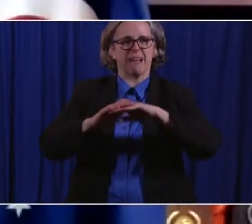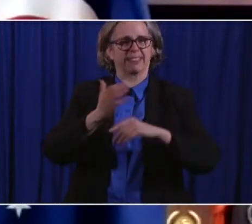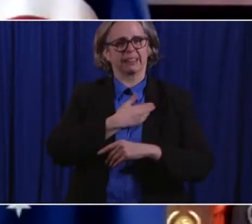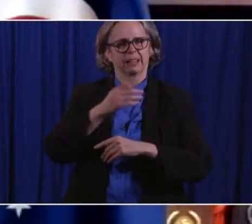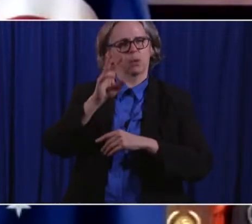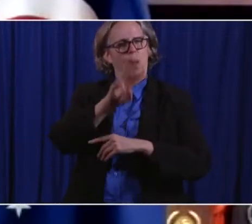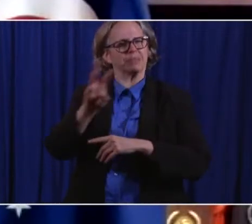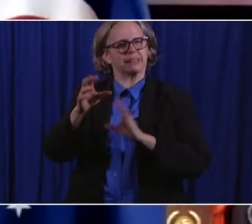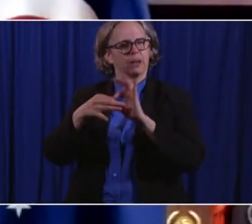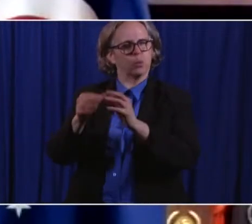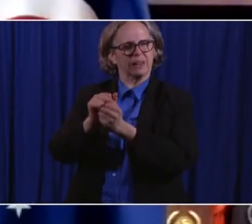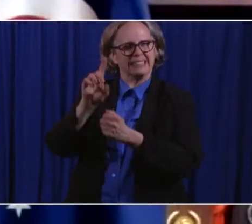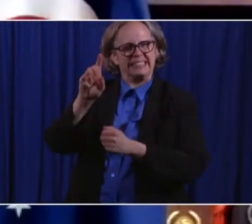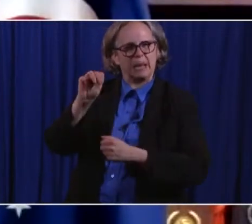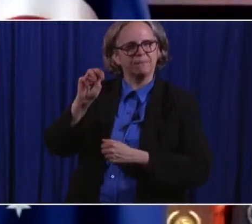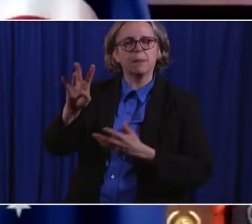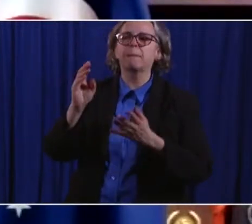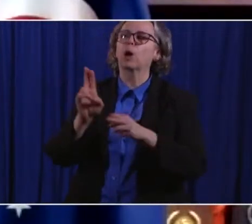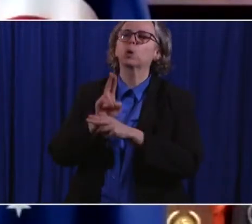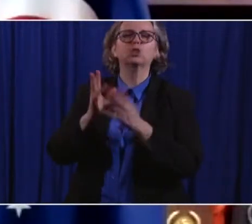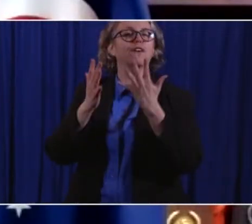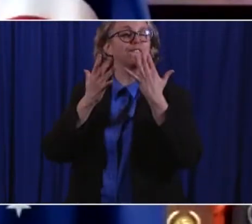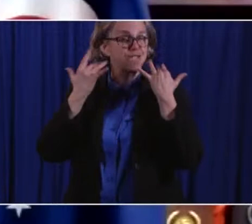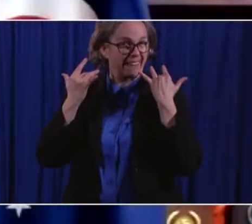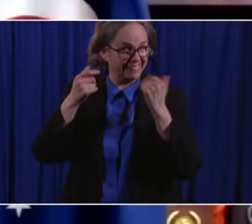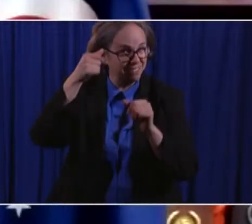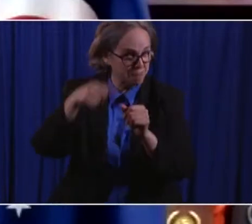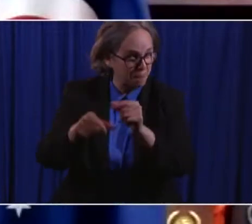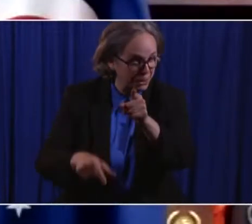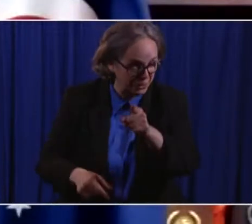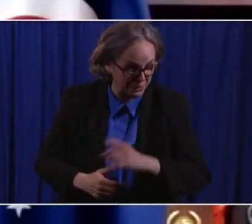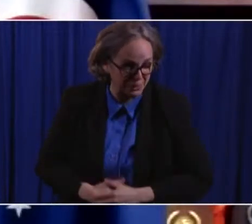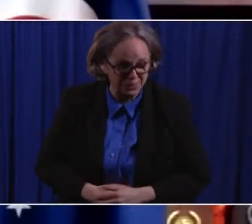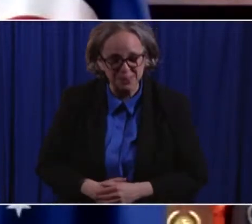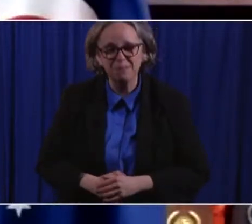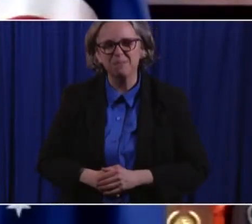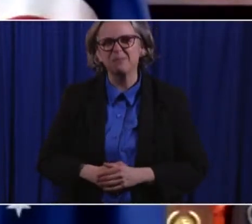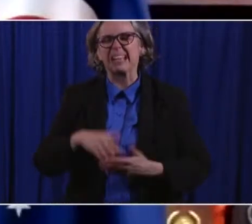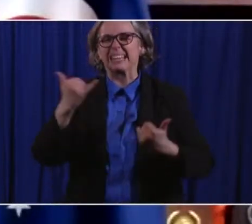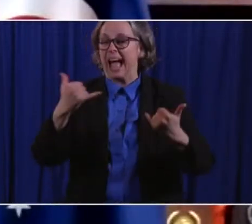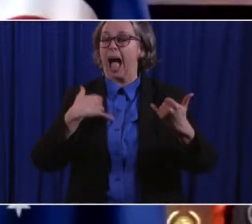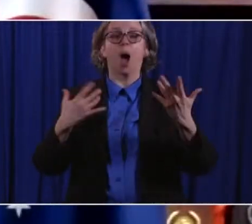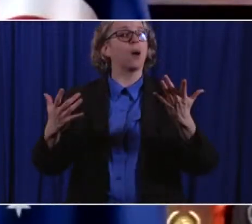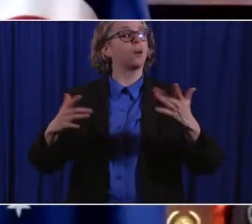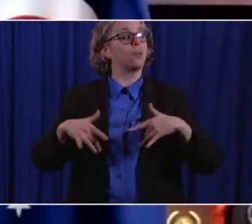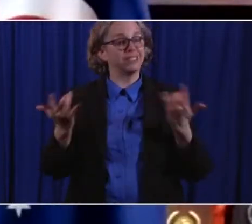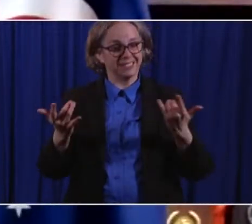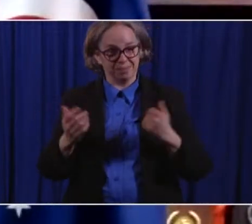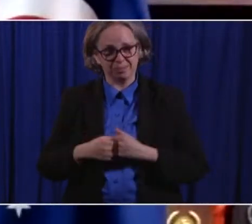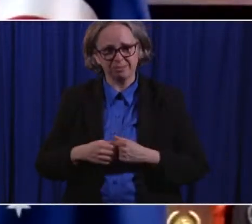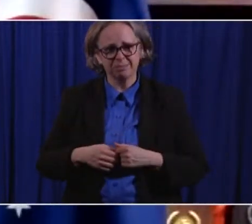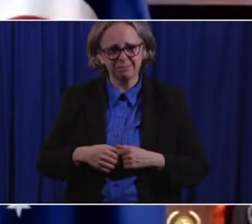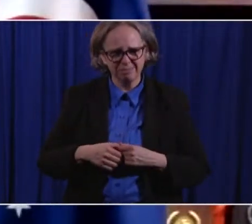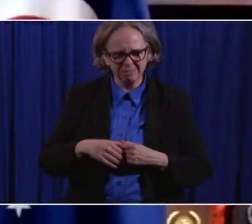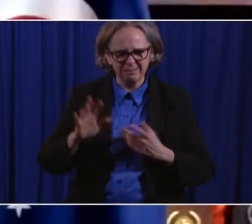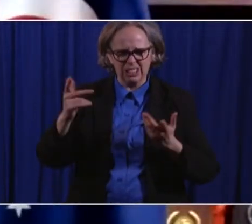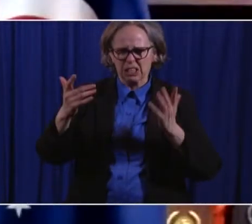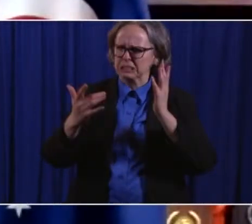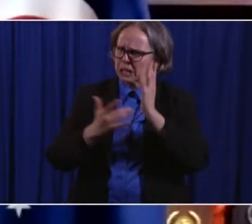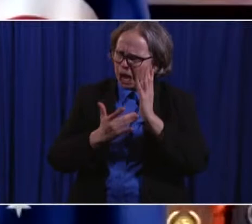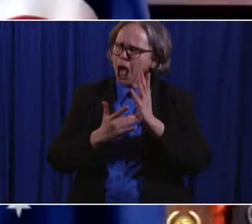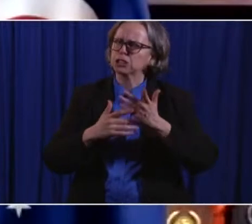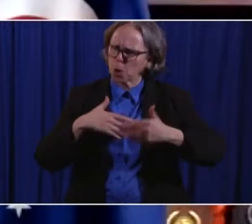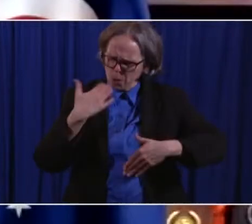user-friendly. And as evidence that when you use technology to improve the way we serve our customers, just since we did